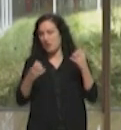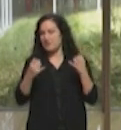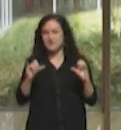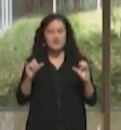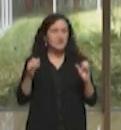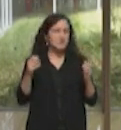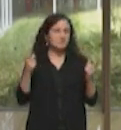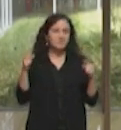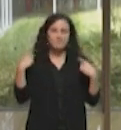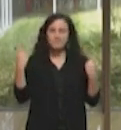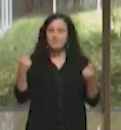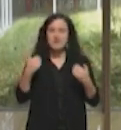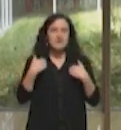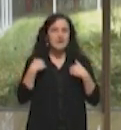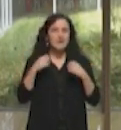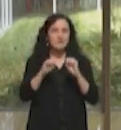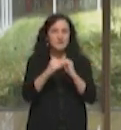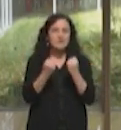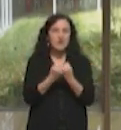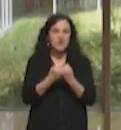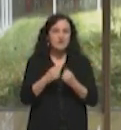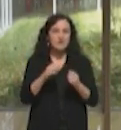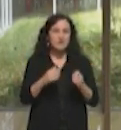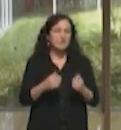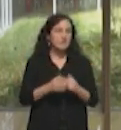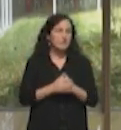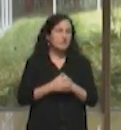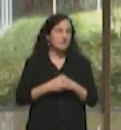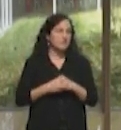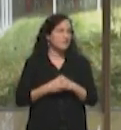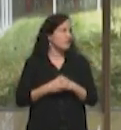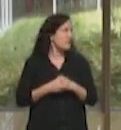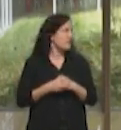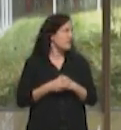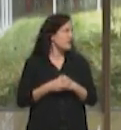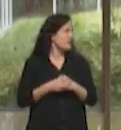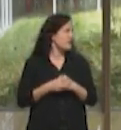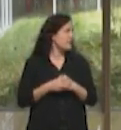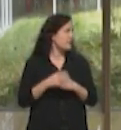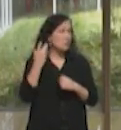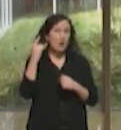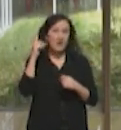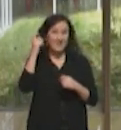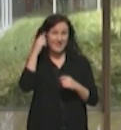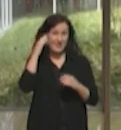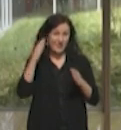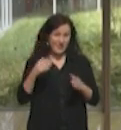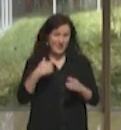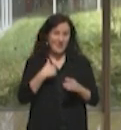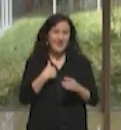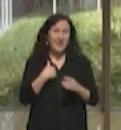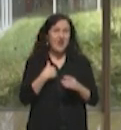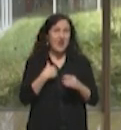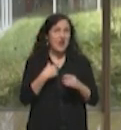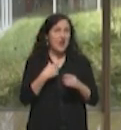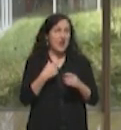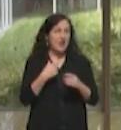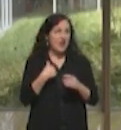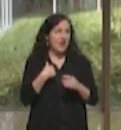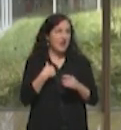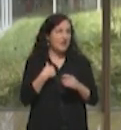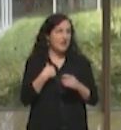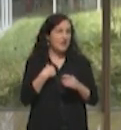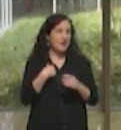in society when it comes to having children. I've lived it myself. That's why, as the governor, I've made it